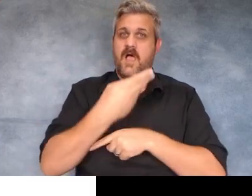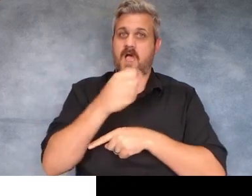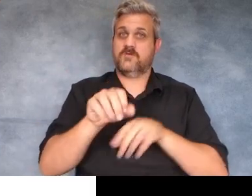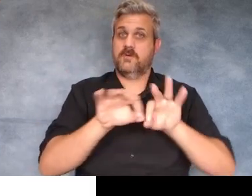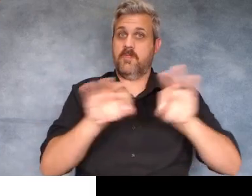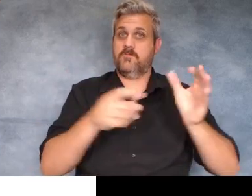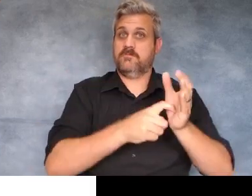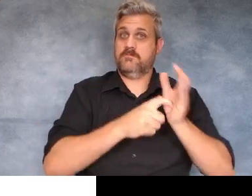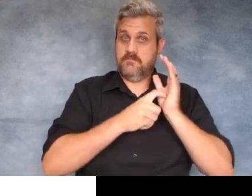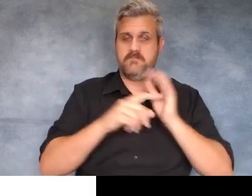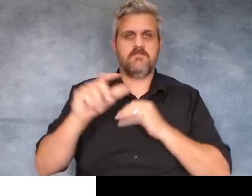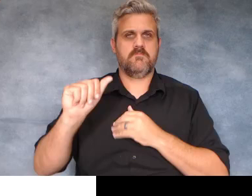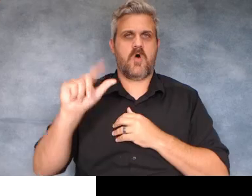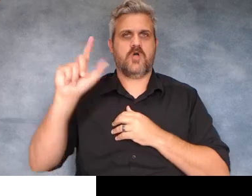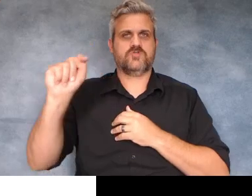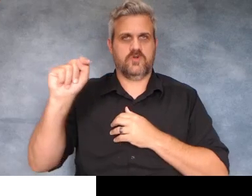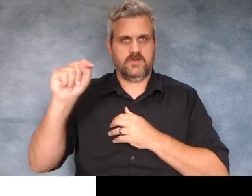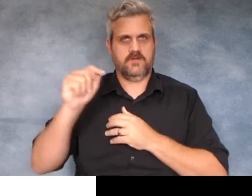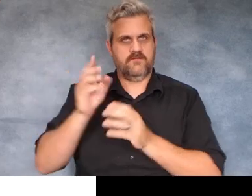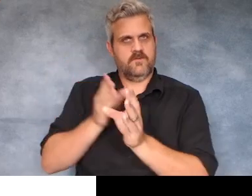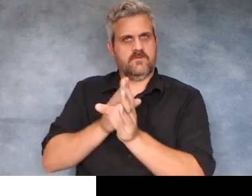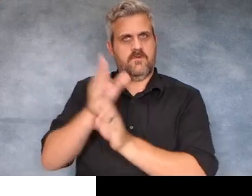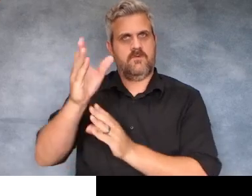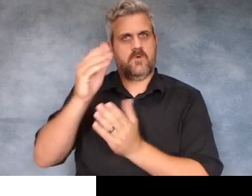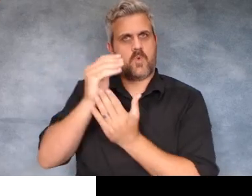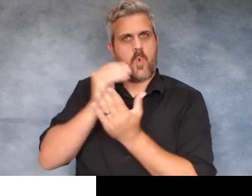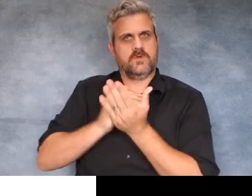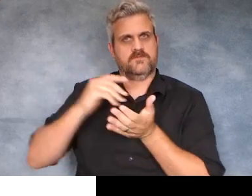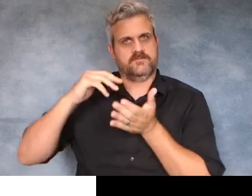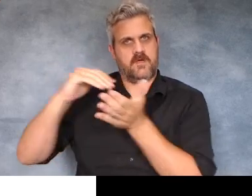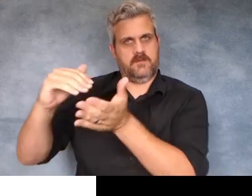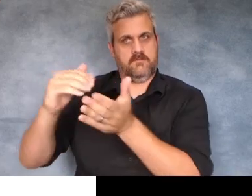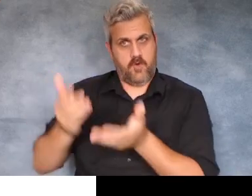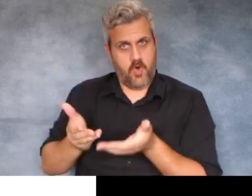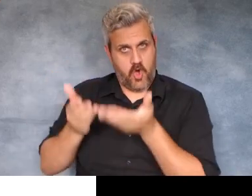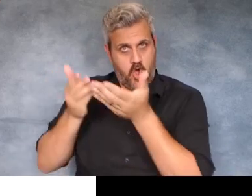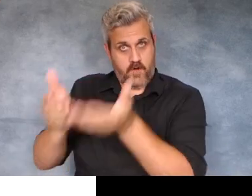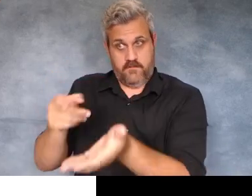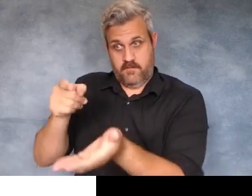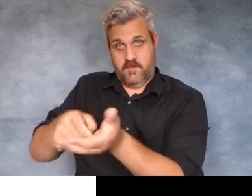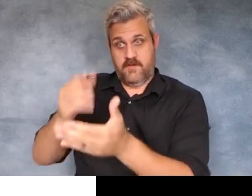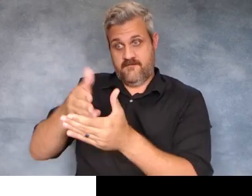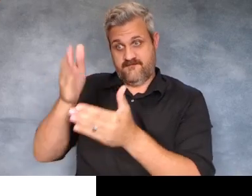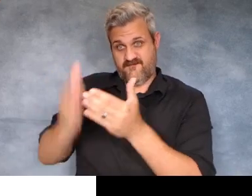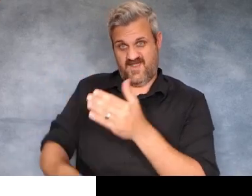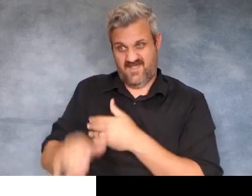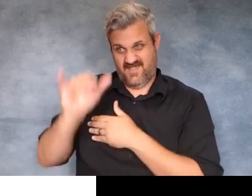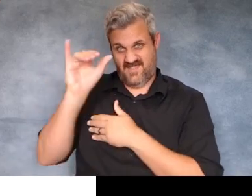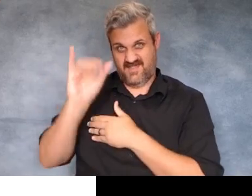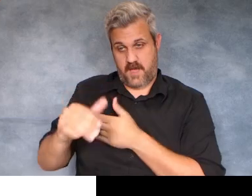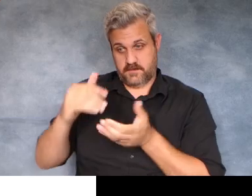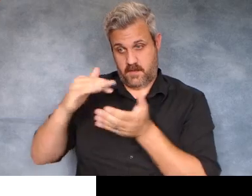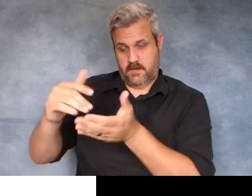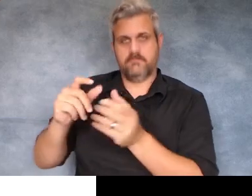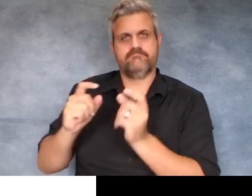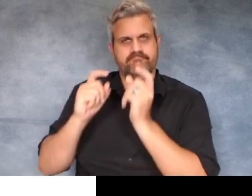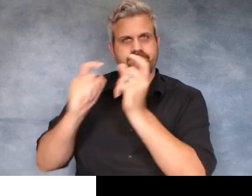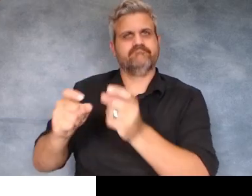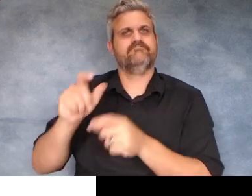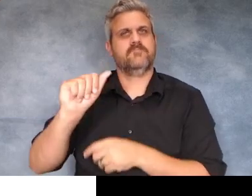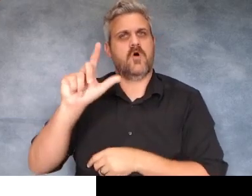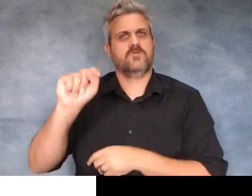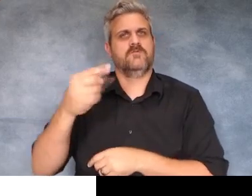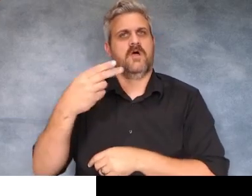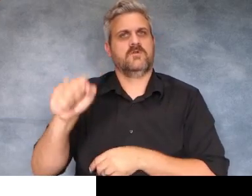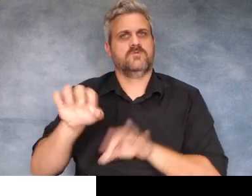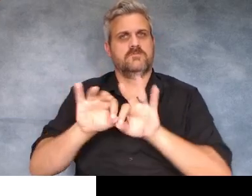alternative course of study is offered. A student who completes this alternative course of study shall receive an alternative high school